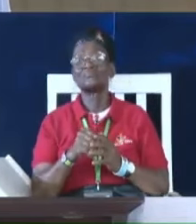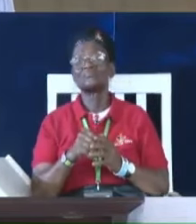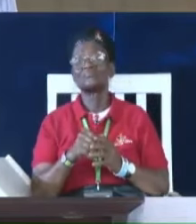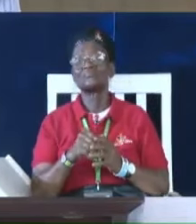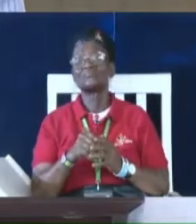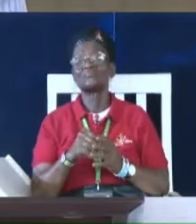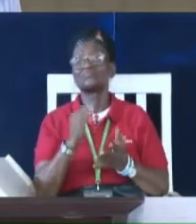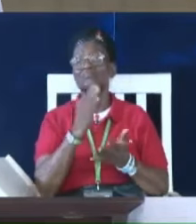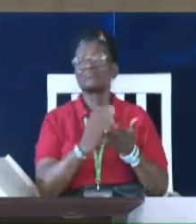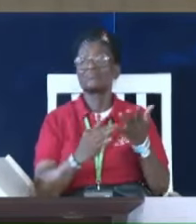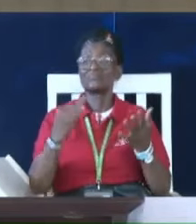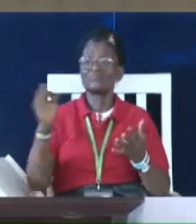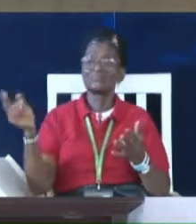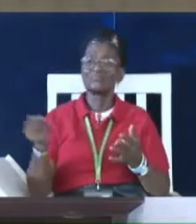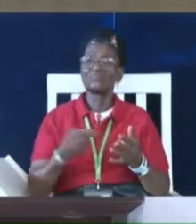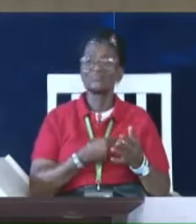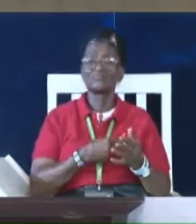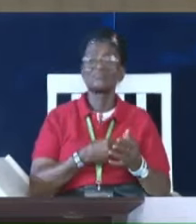some of us,